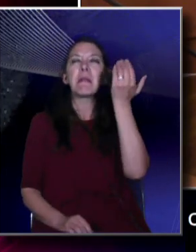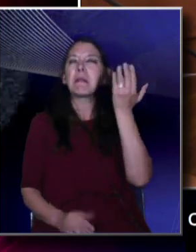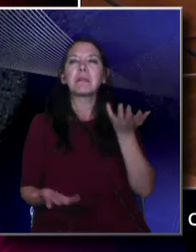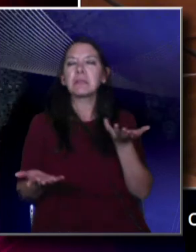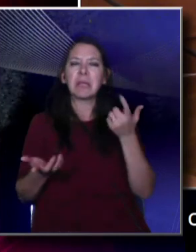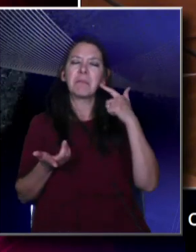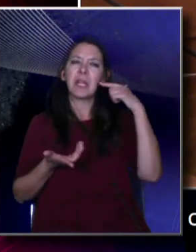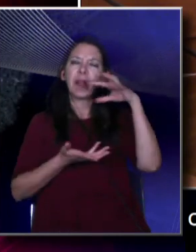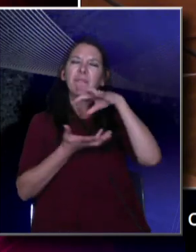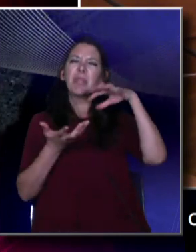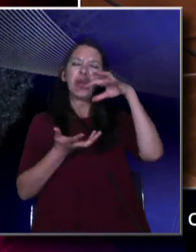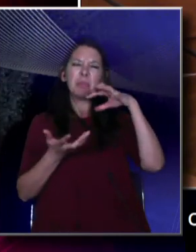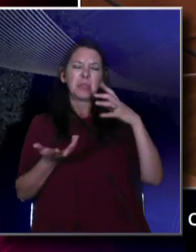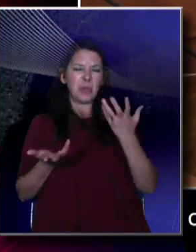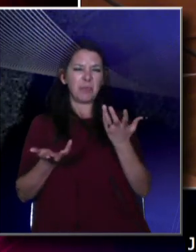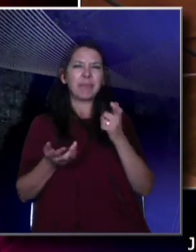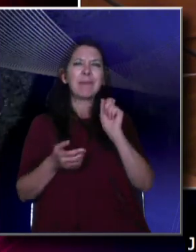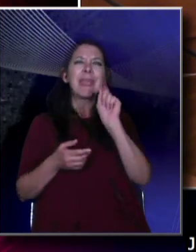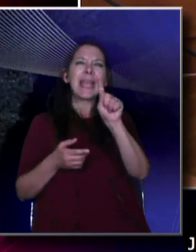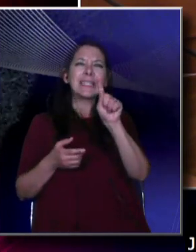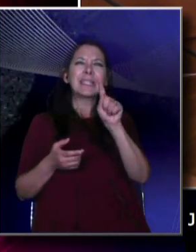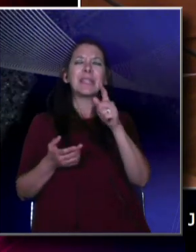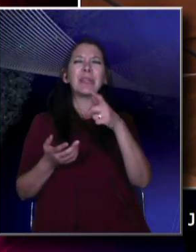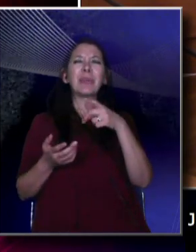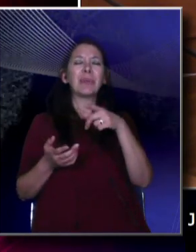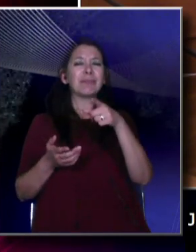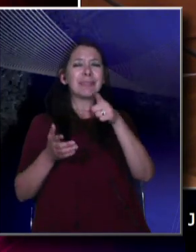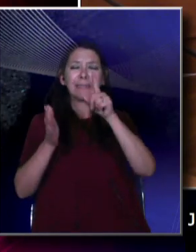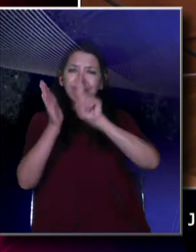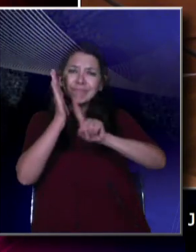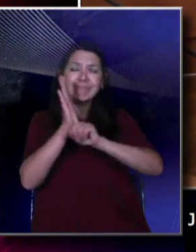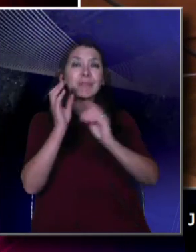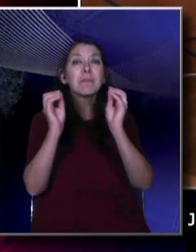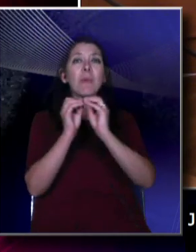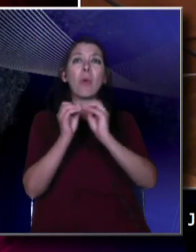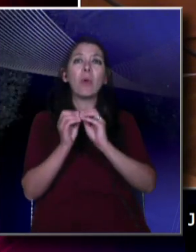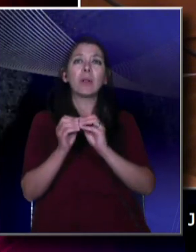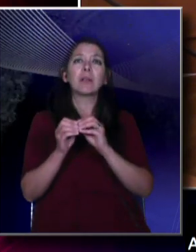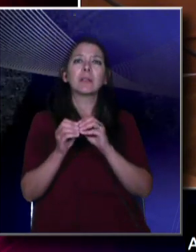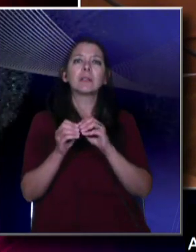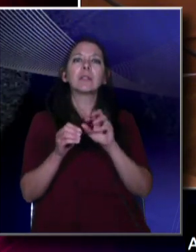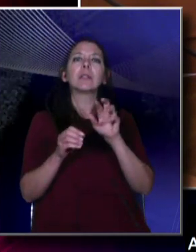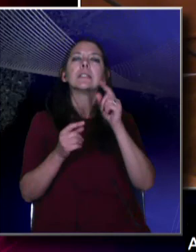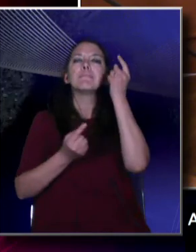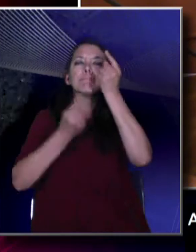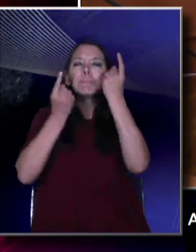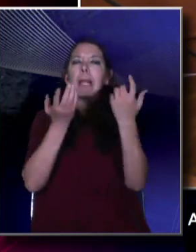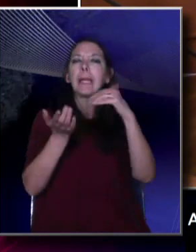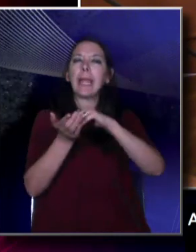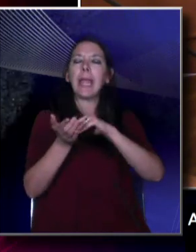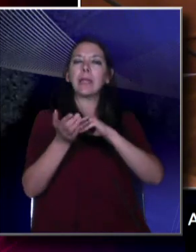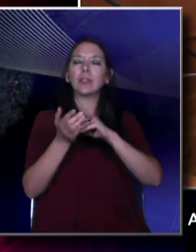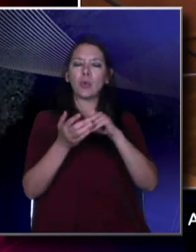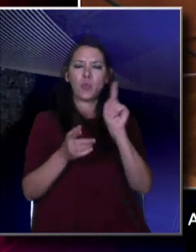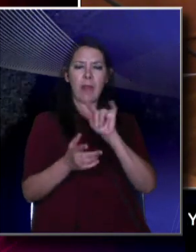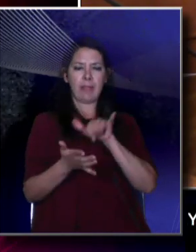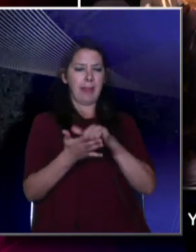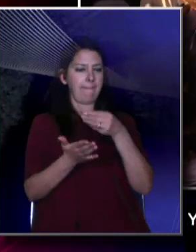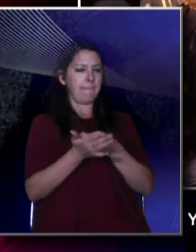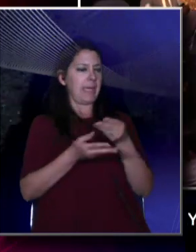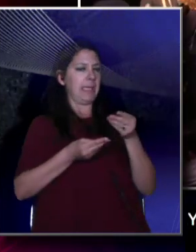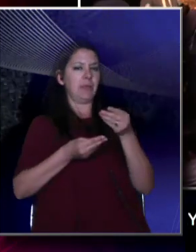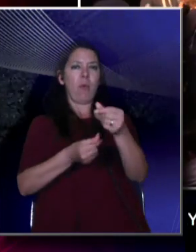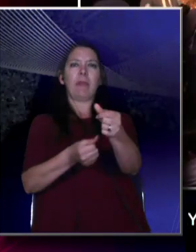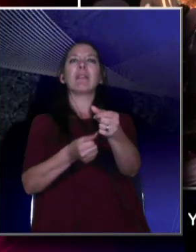I really I'm here and asking that you look at that and reconsider where that money's going. Thank you. Thank you.